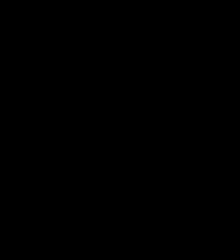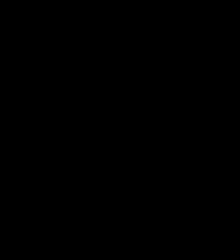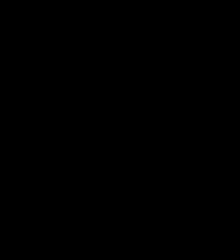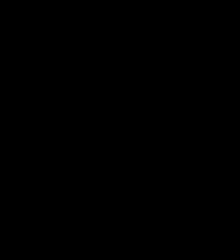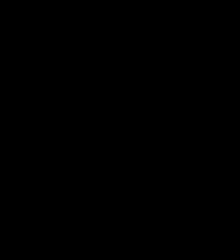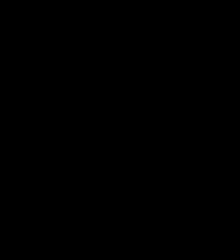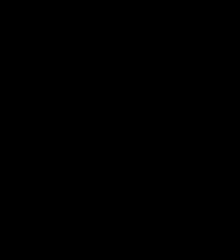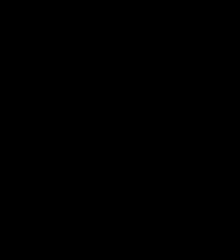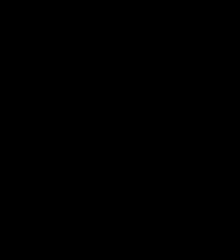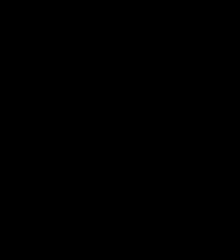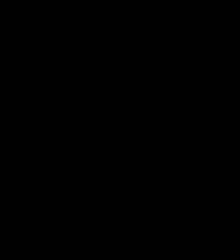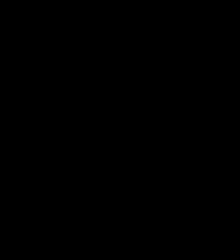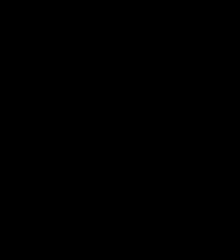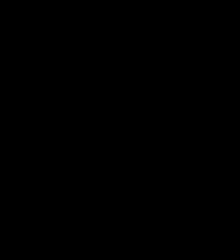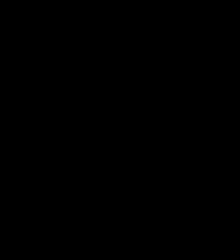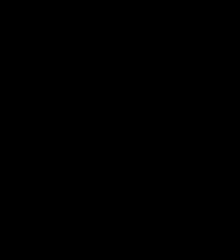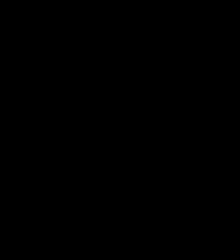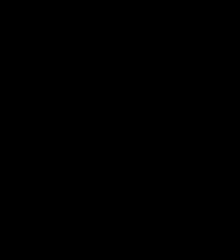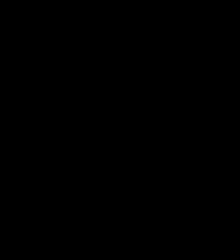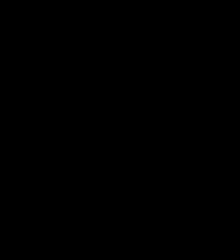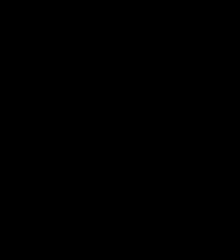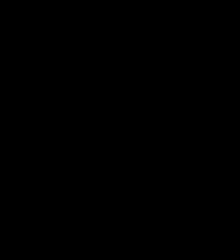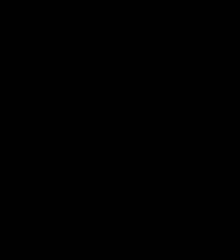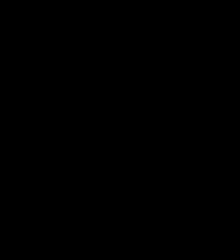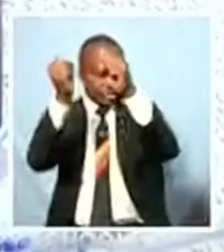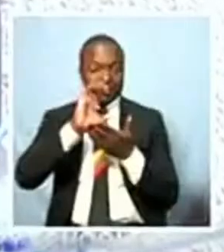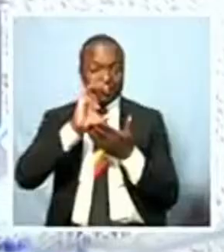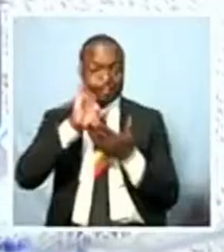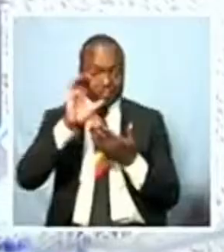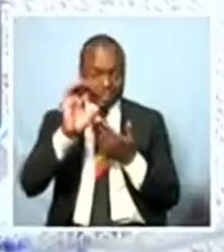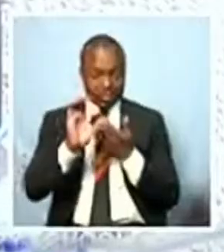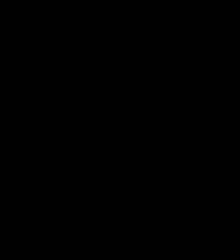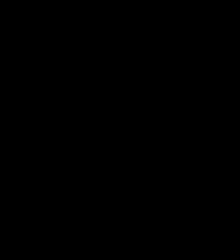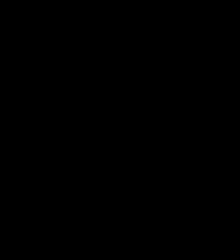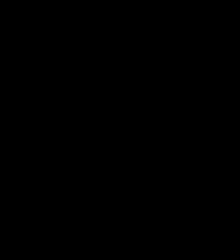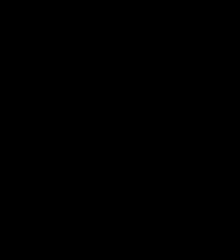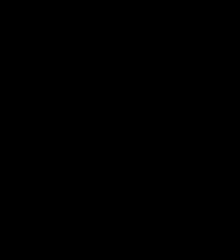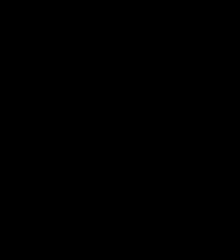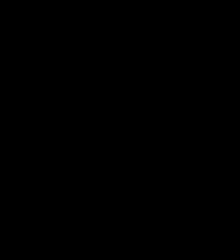to the new ways of doing things. Curriculum also to be.